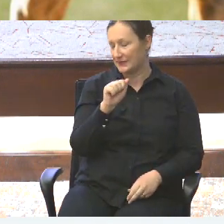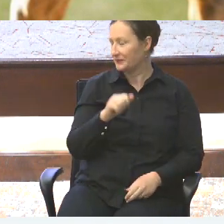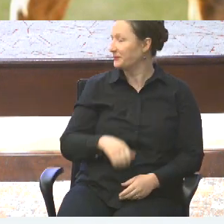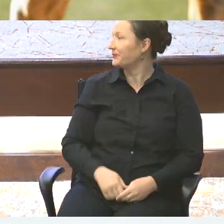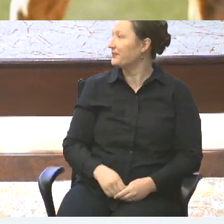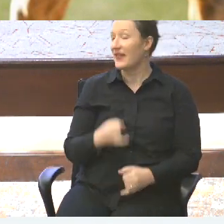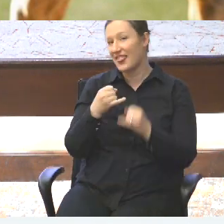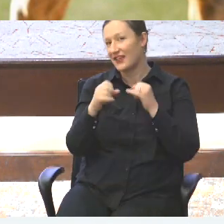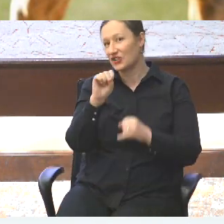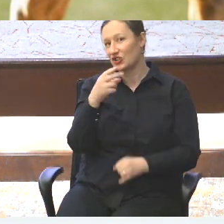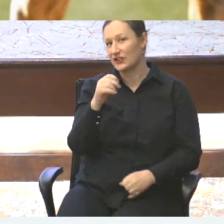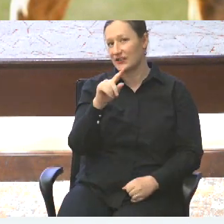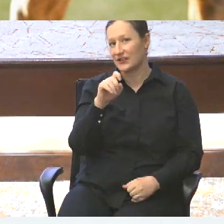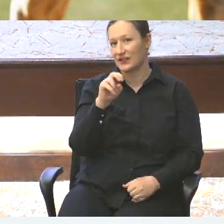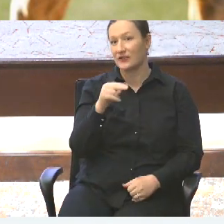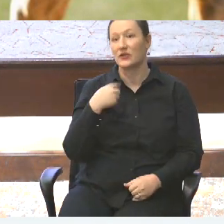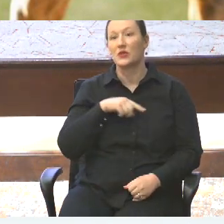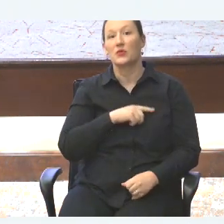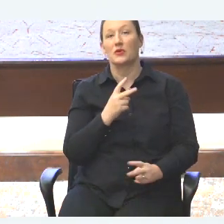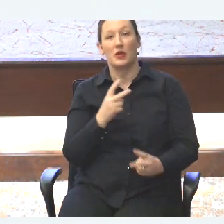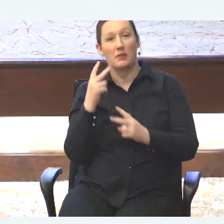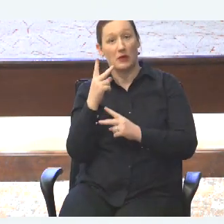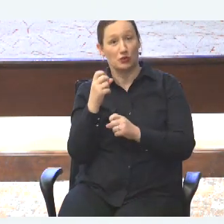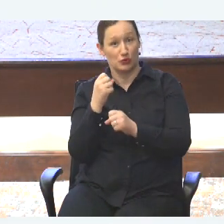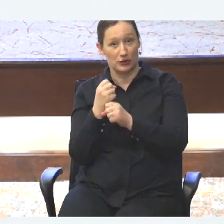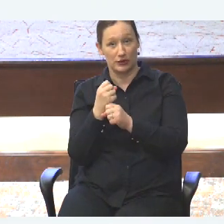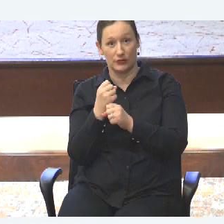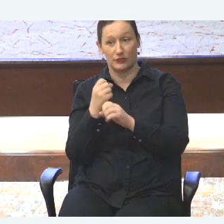well as since the transition to Pet Circle.